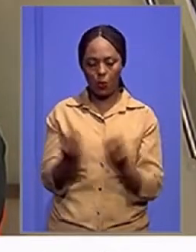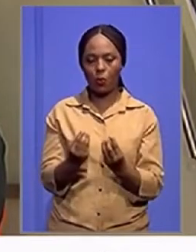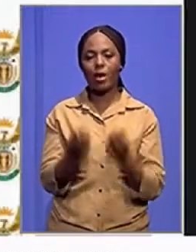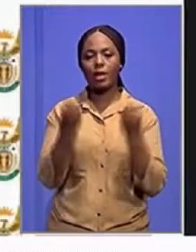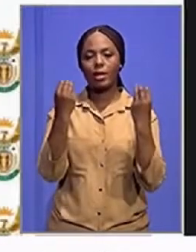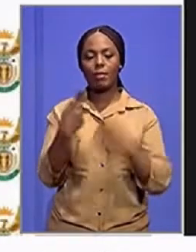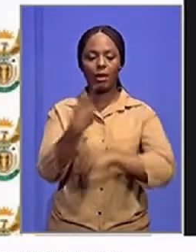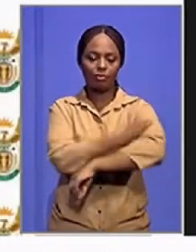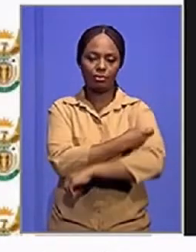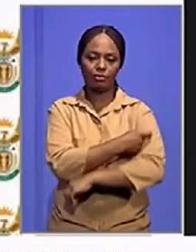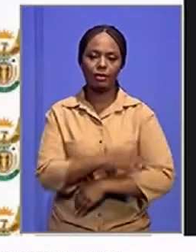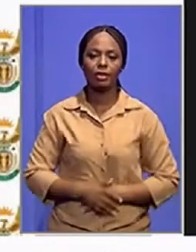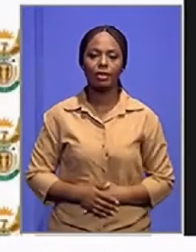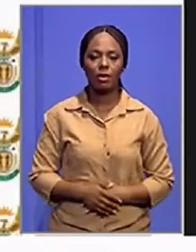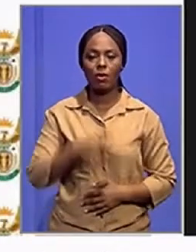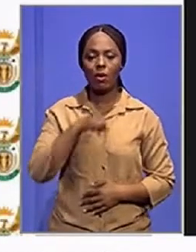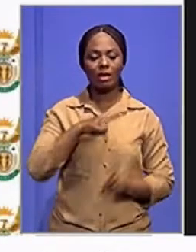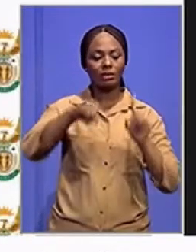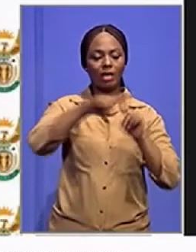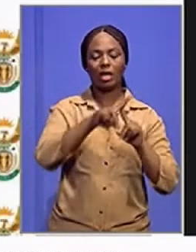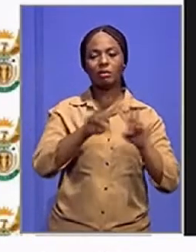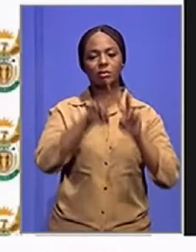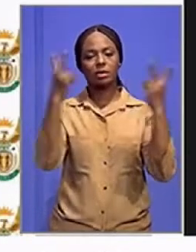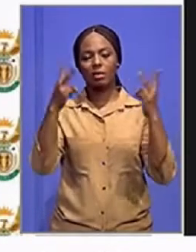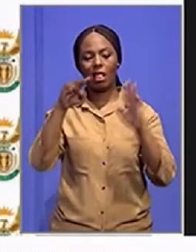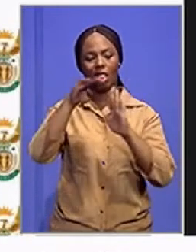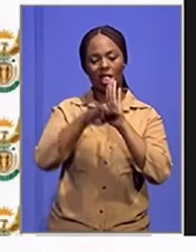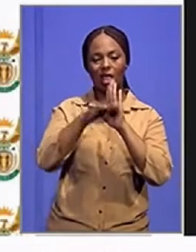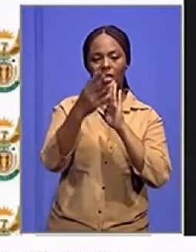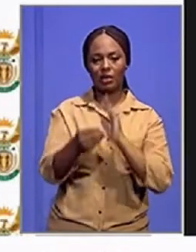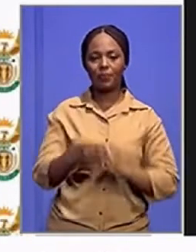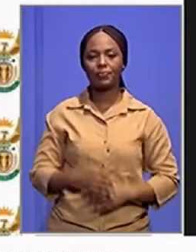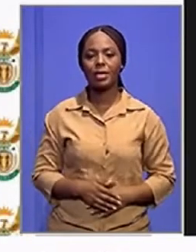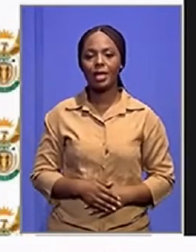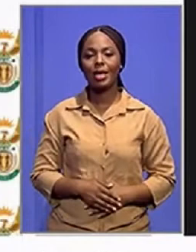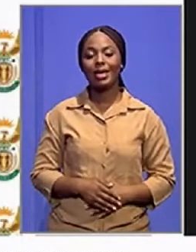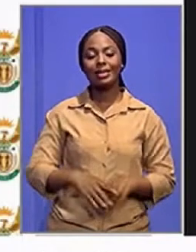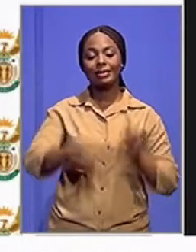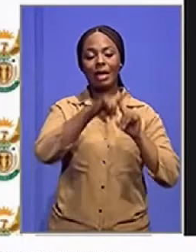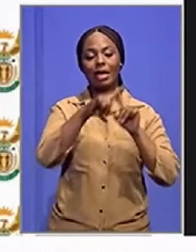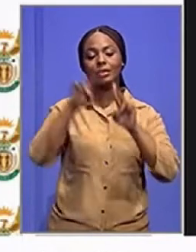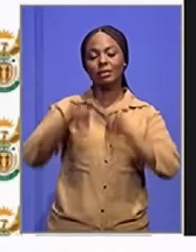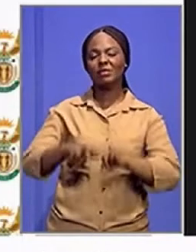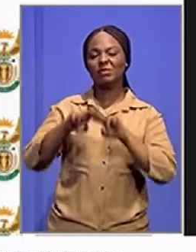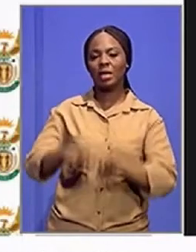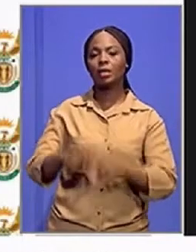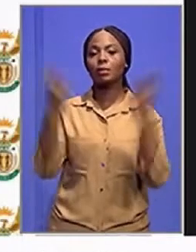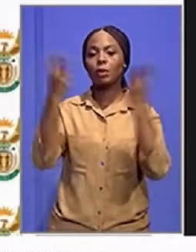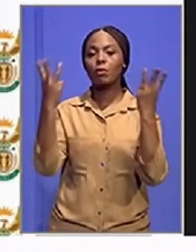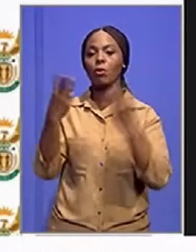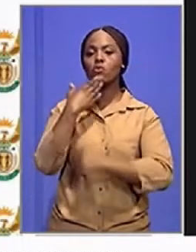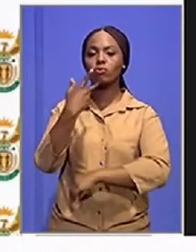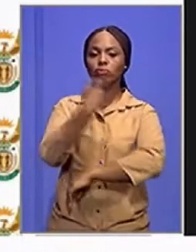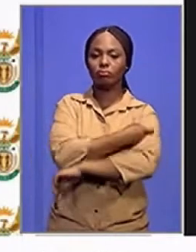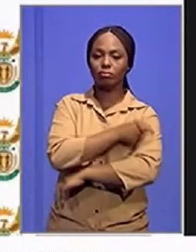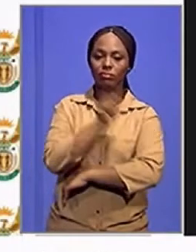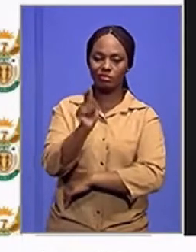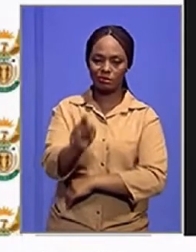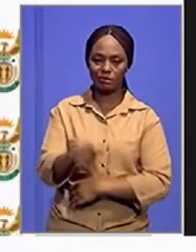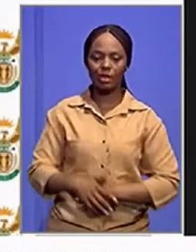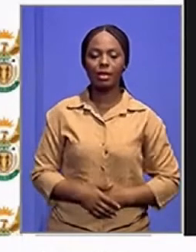Our target is still informed by population immunity or herd immunity,